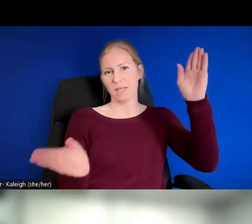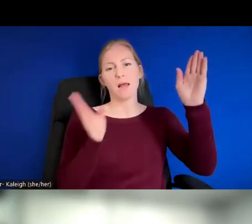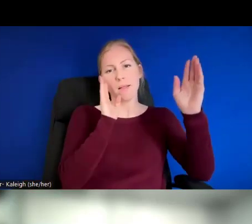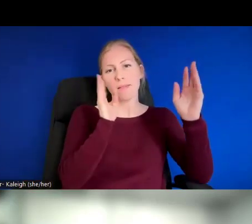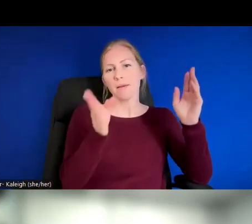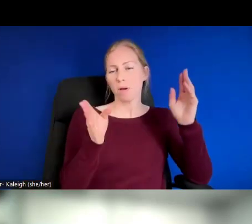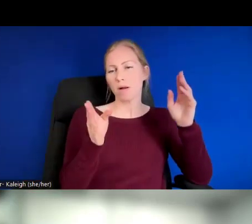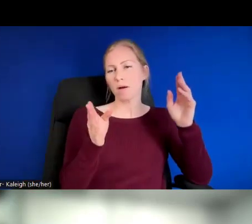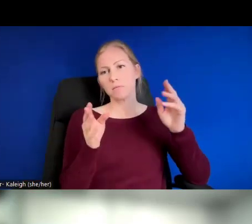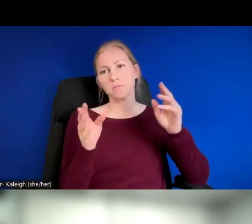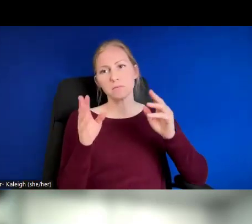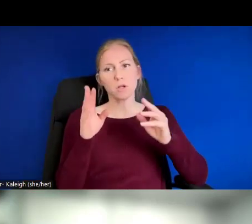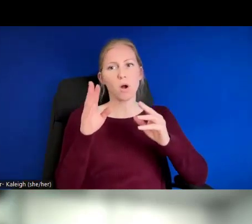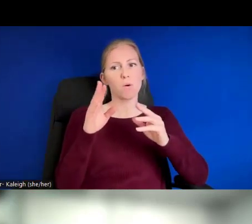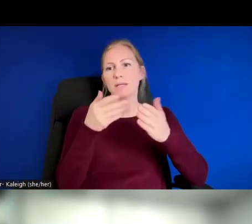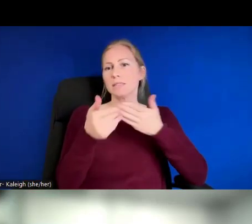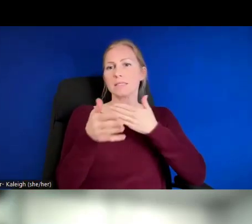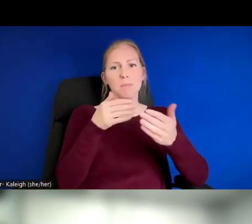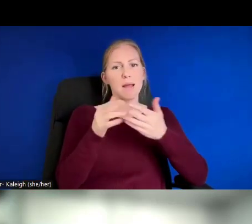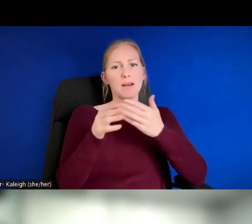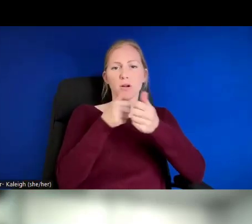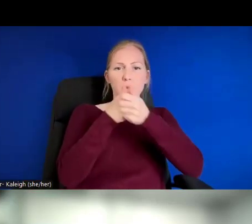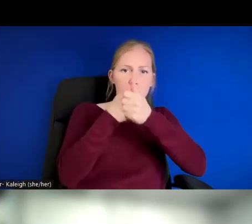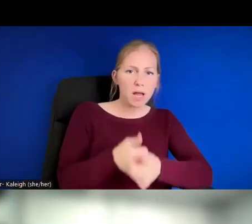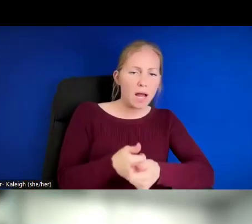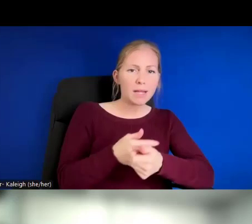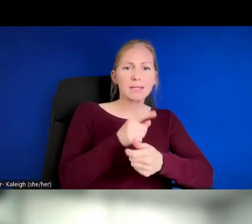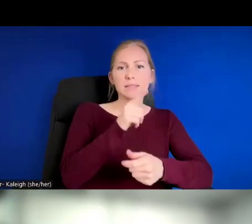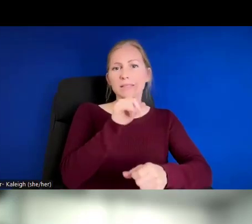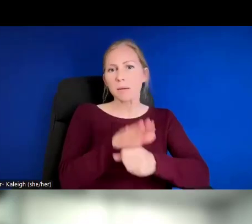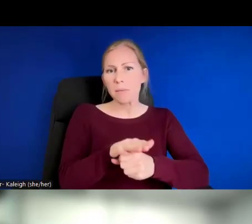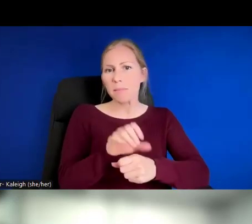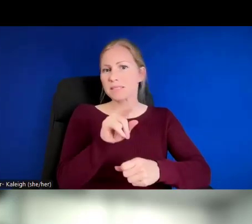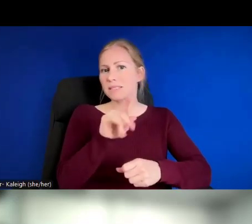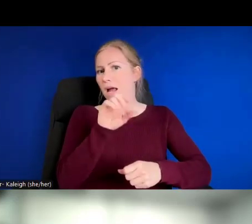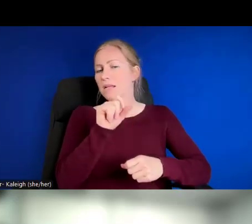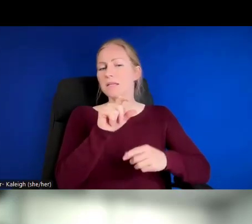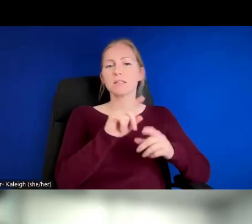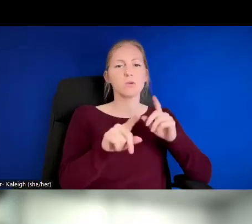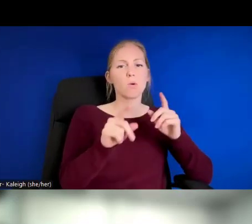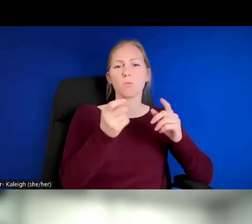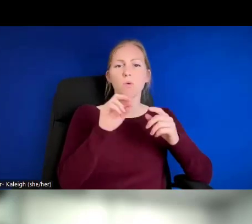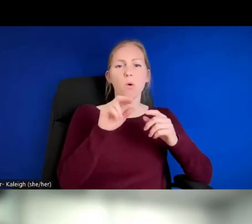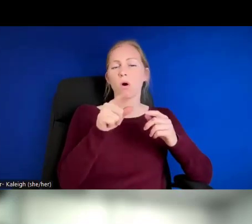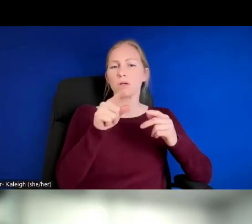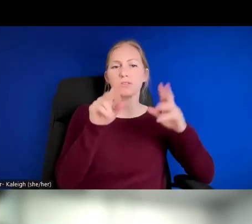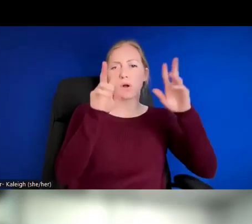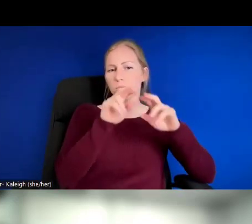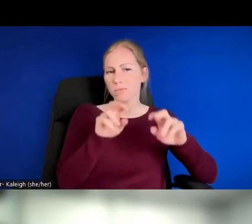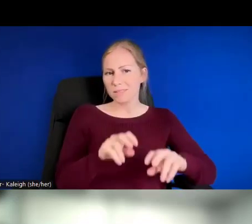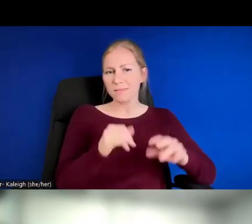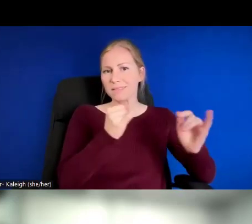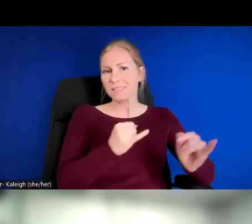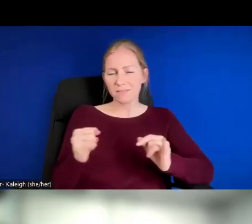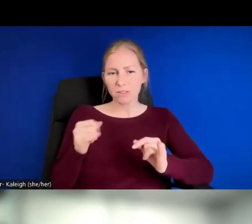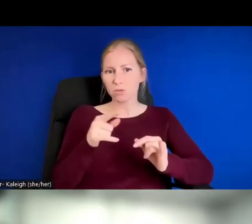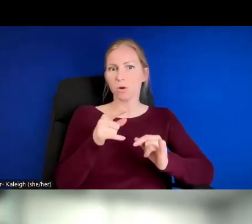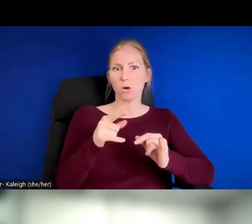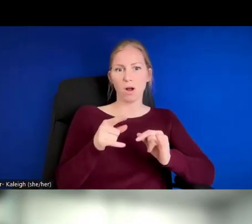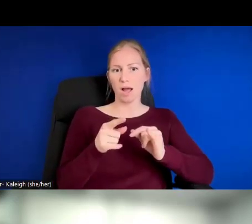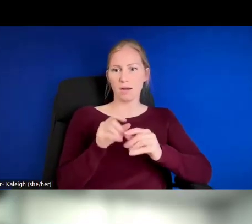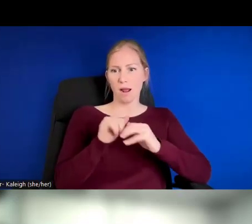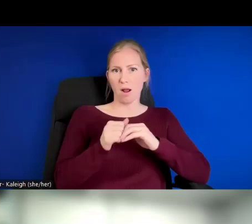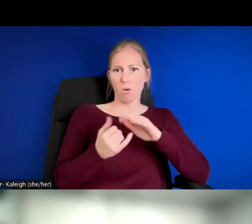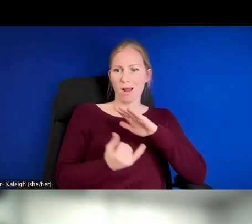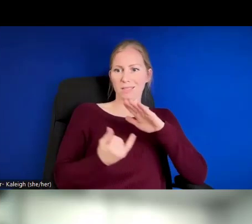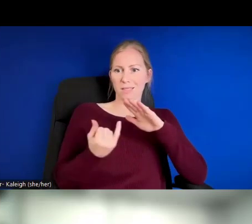commitment status, or any form of individualized assessment on the impact of isolation in a prison cell on